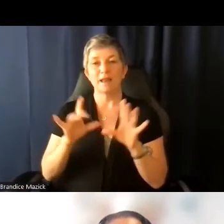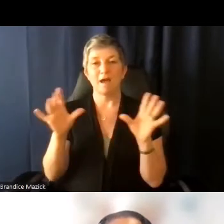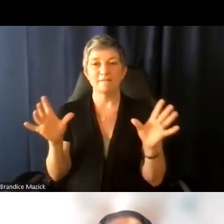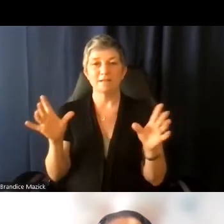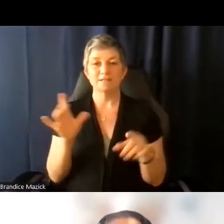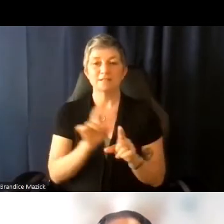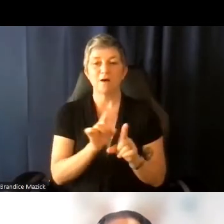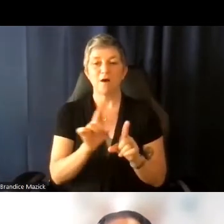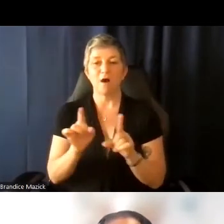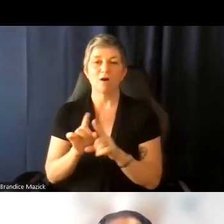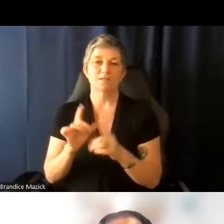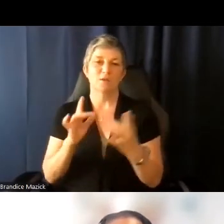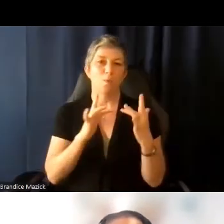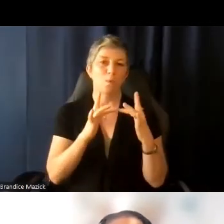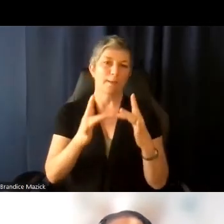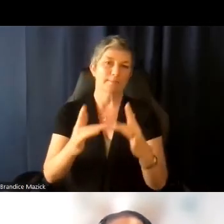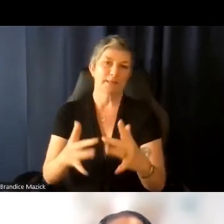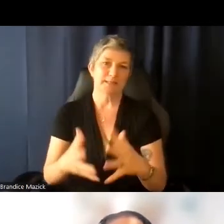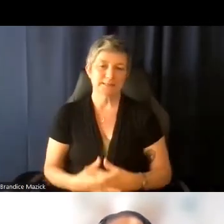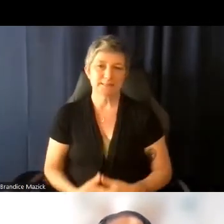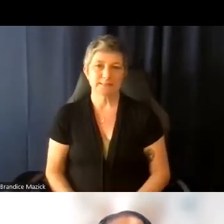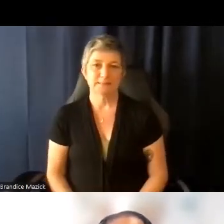also websites.